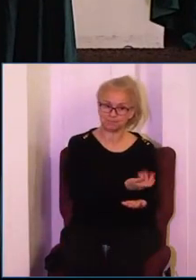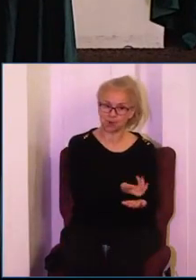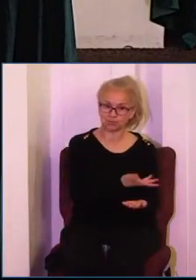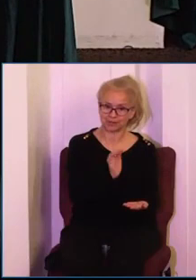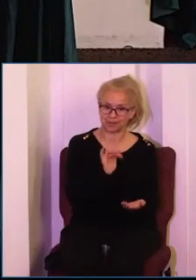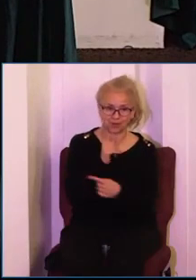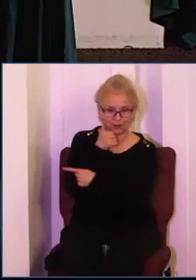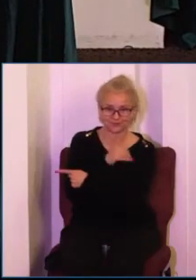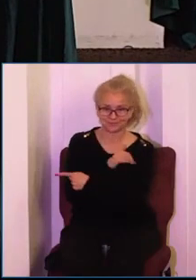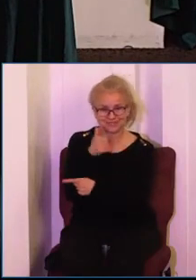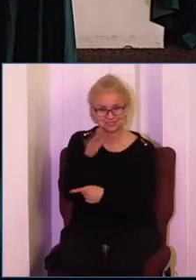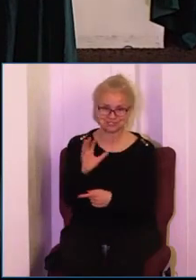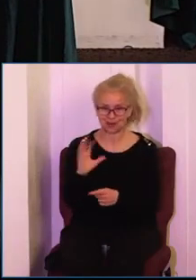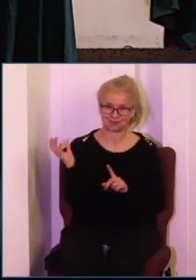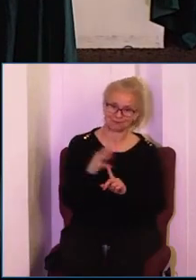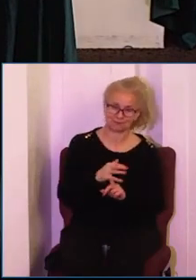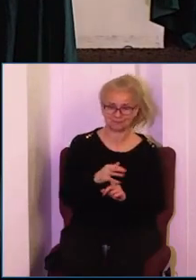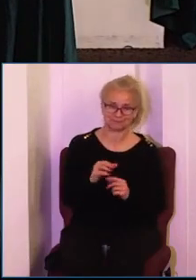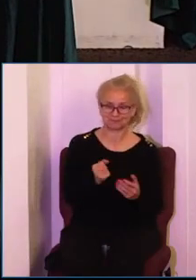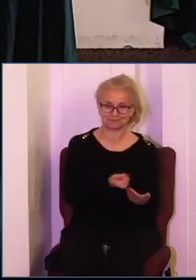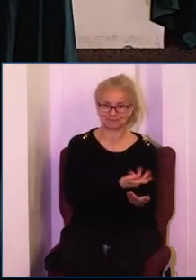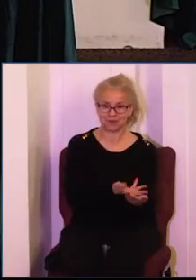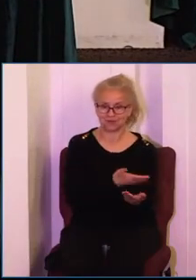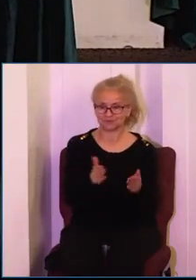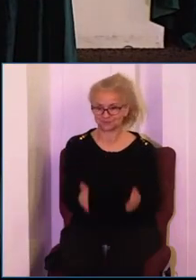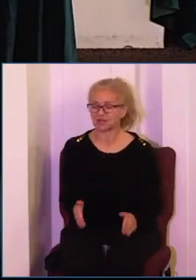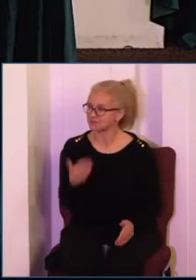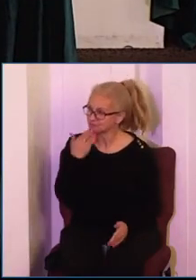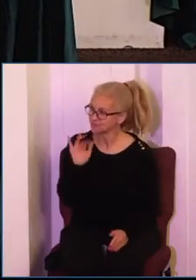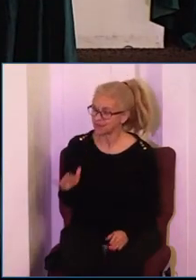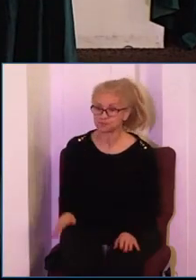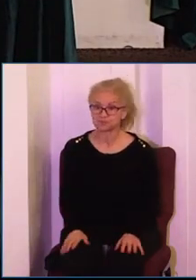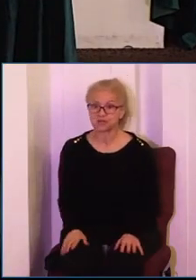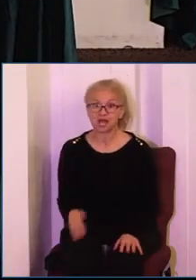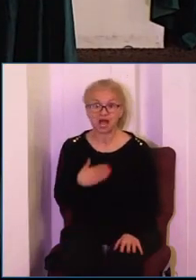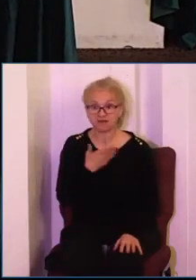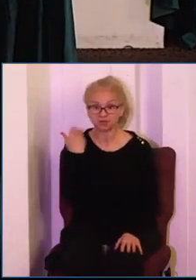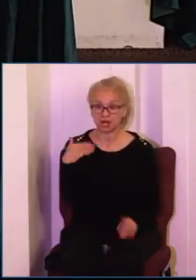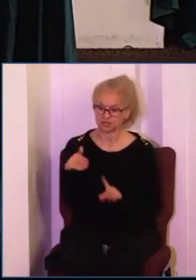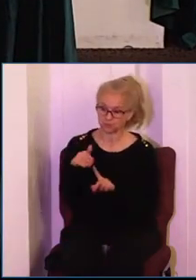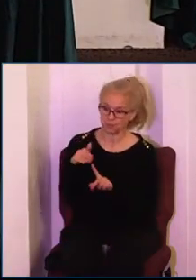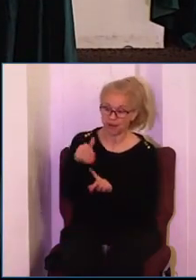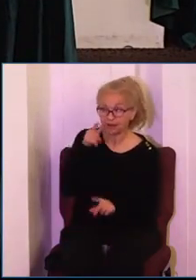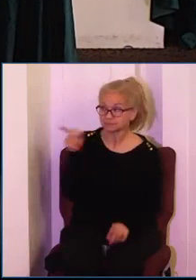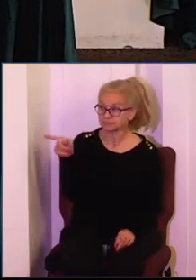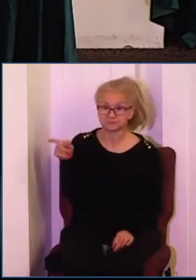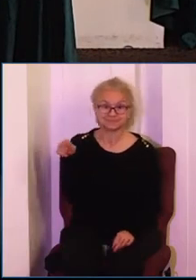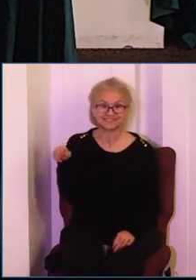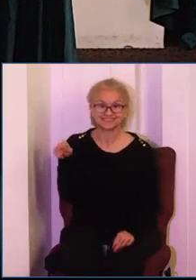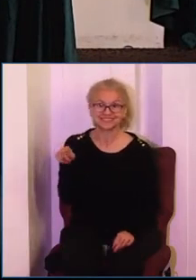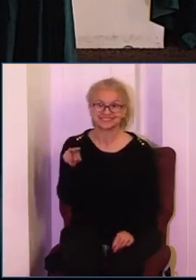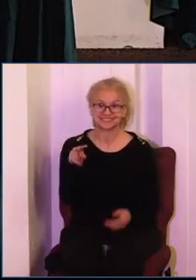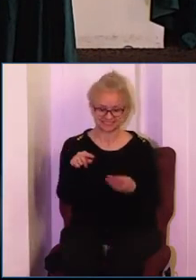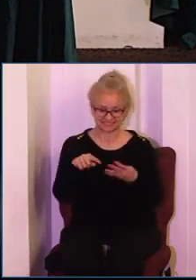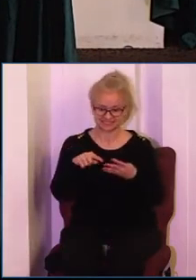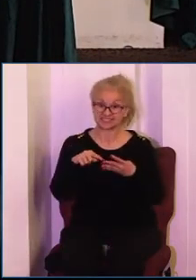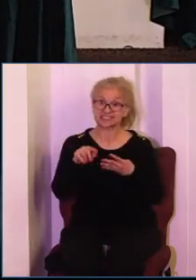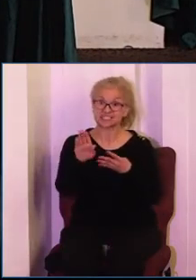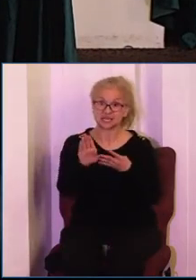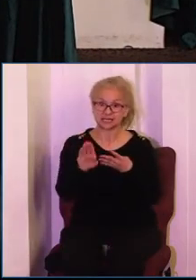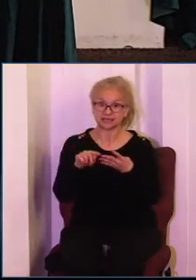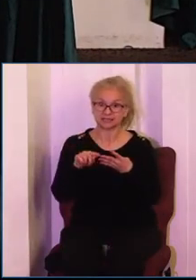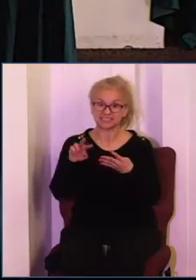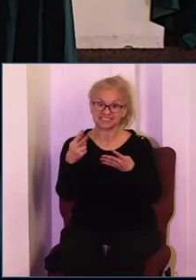tell you. She is our poet laureate. Thank you for that. I forgot to remind her, but this is the second Sunday, and